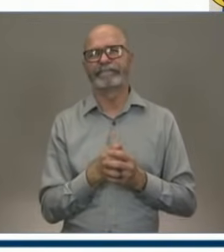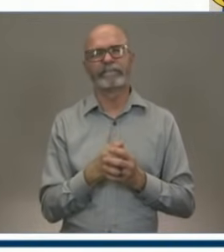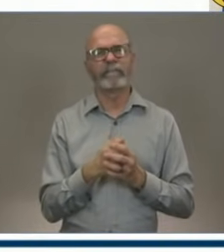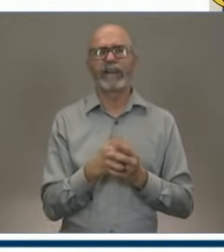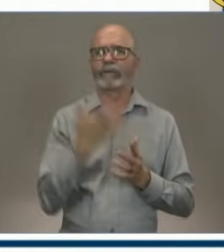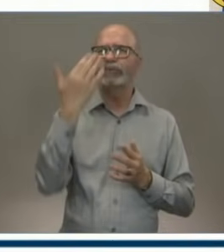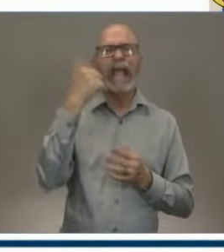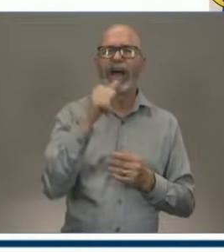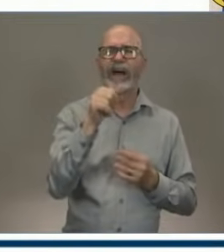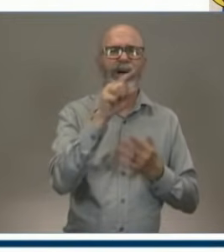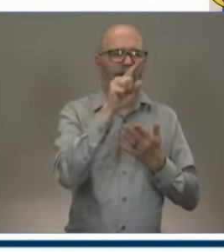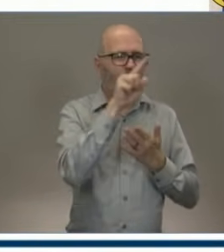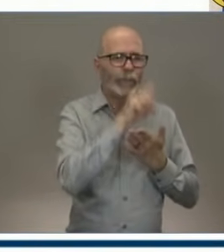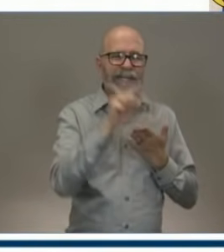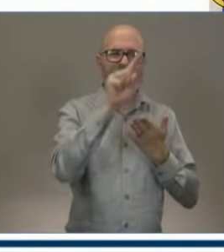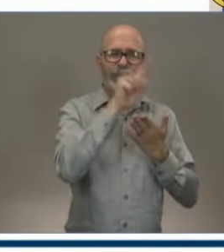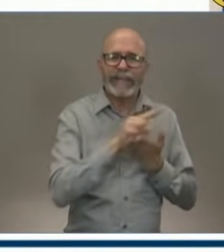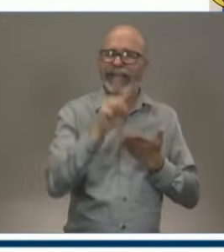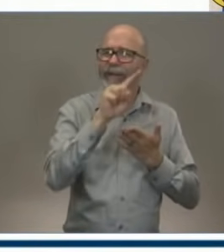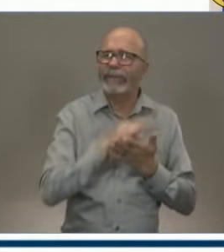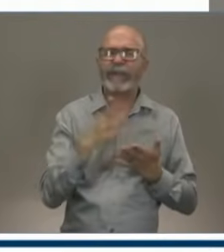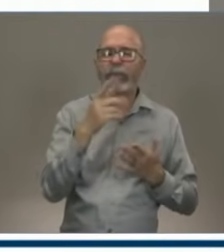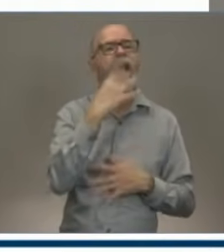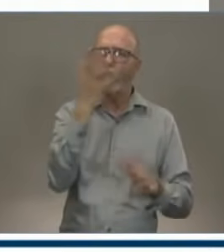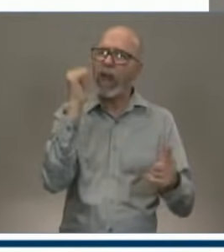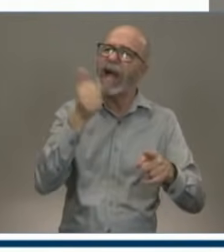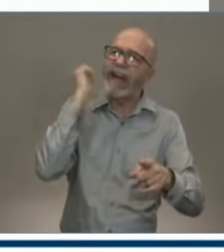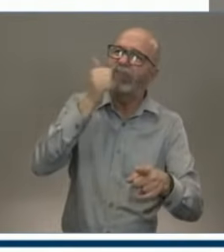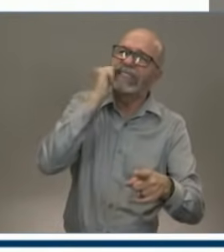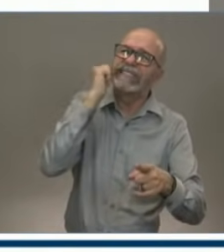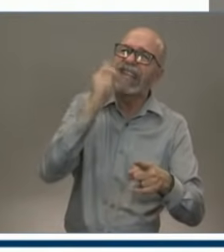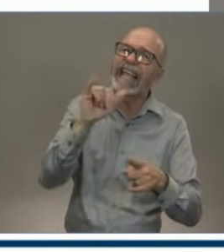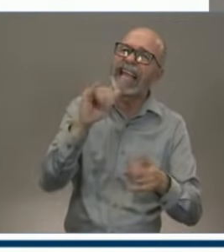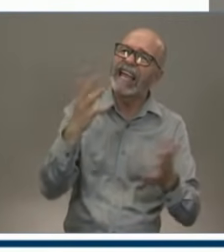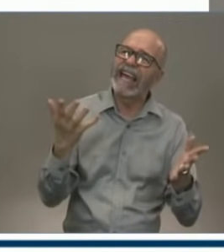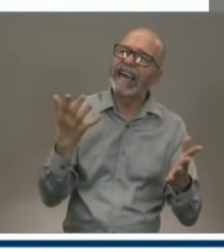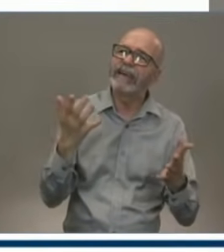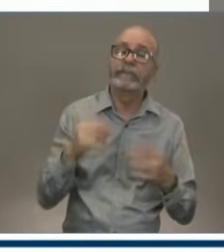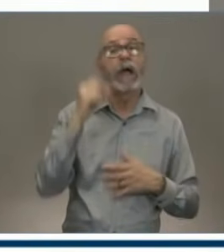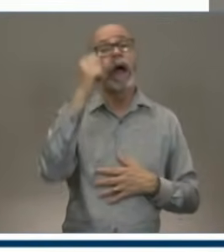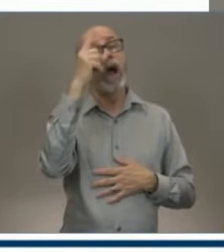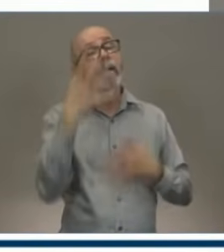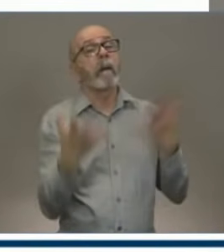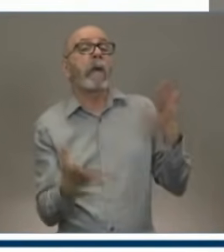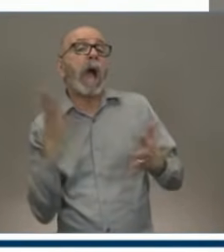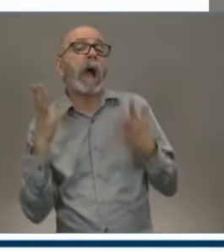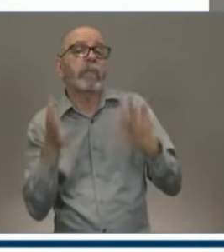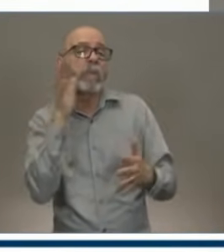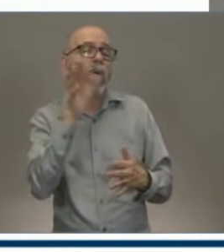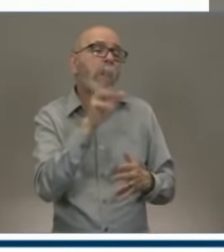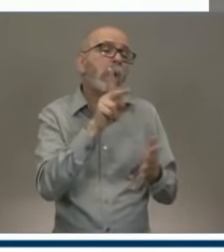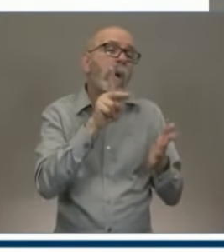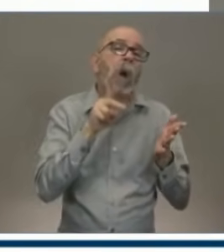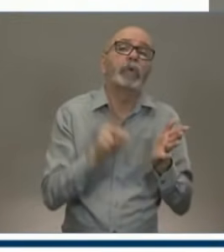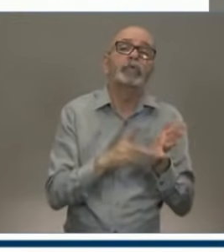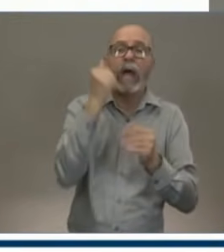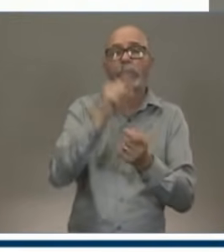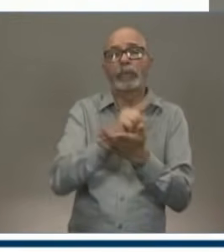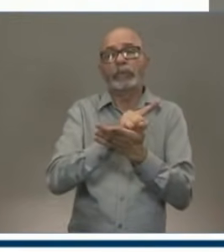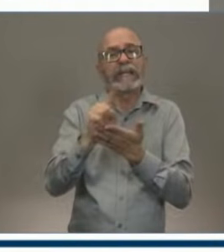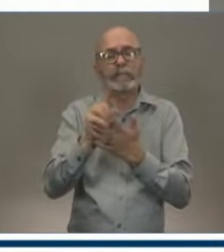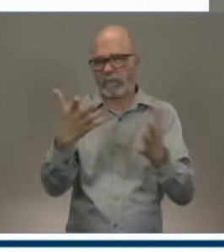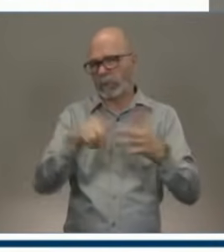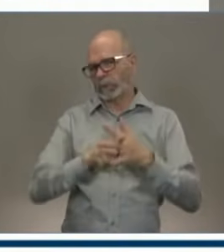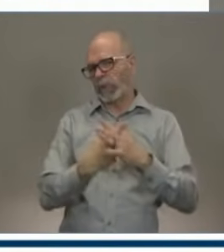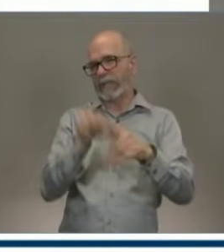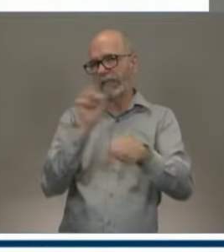be shifting to at least twice weekly, if not more frequently, starting next week. We're looking at just how we do that, and it's recognize